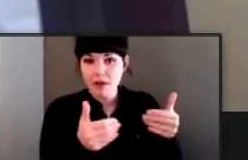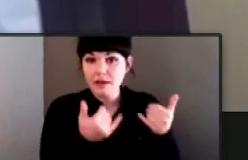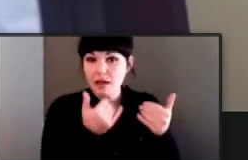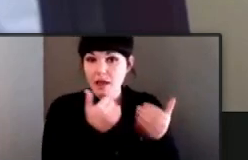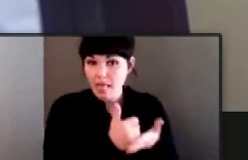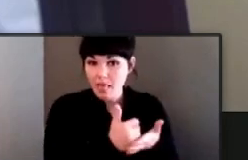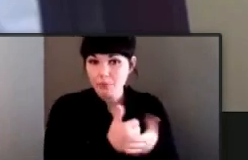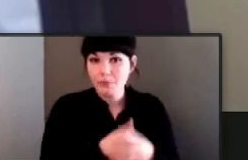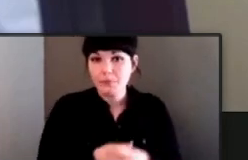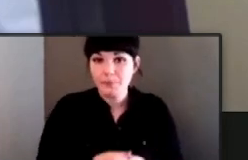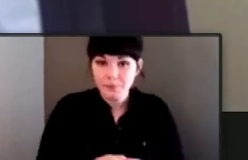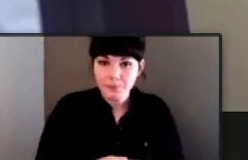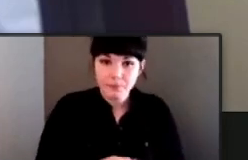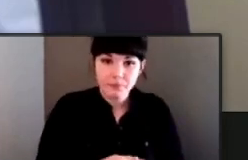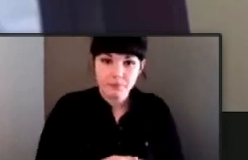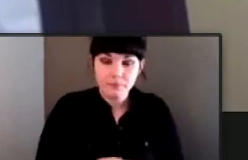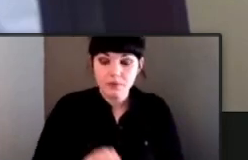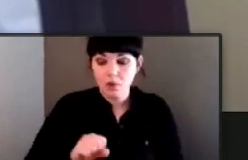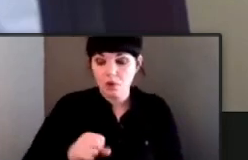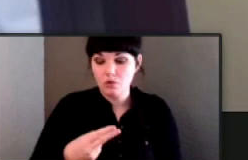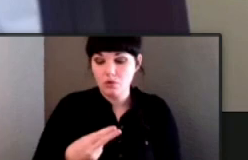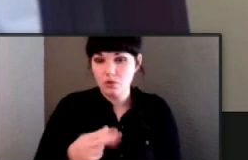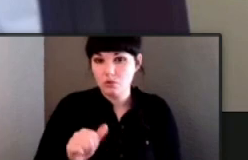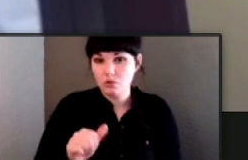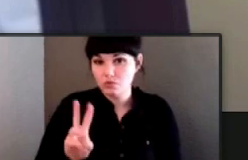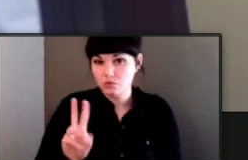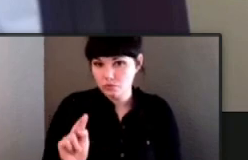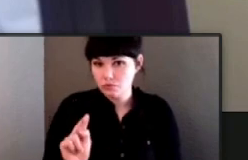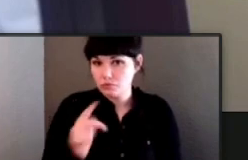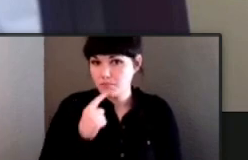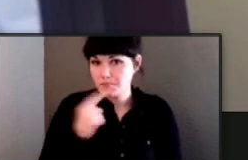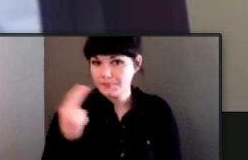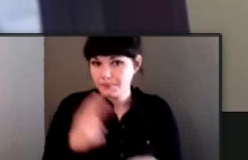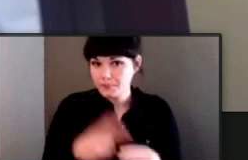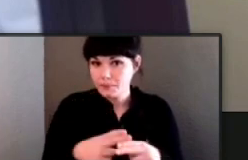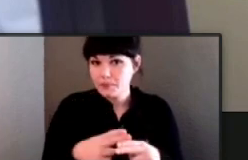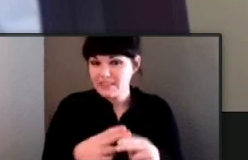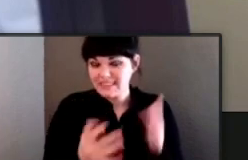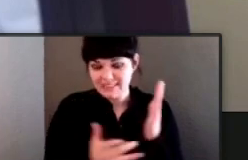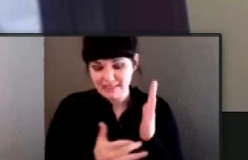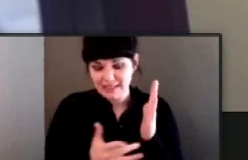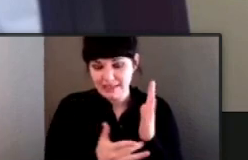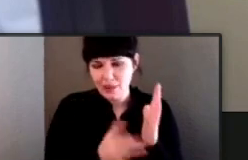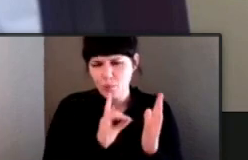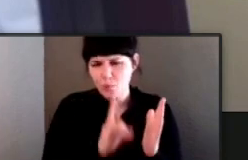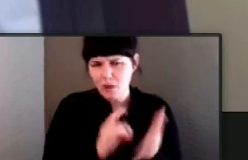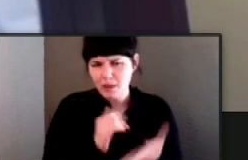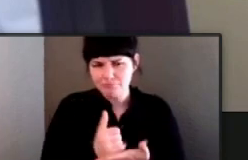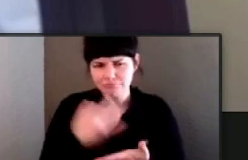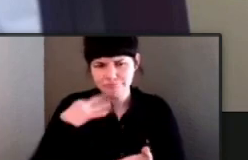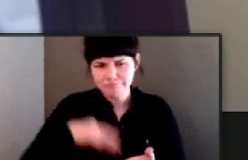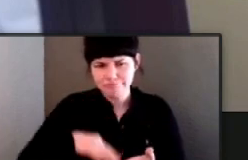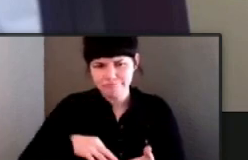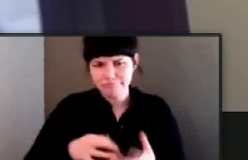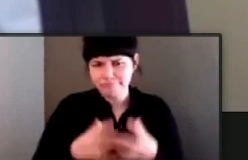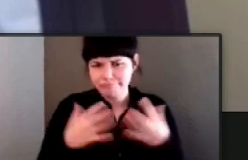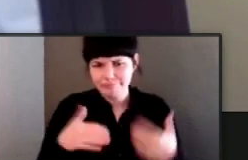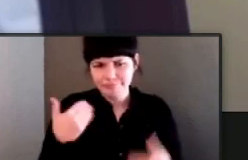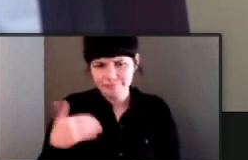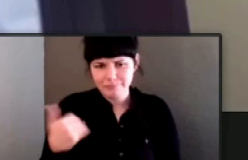said, technology is very helpful in this space because there's translation